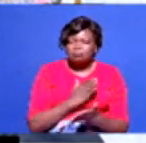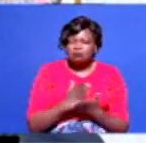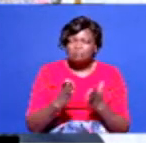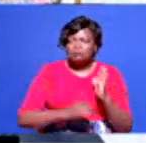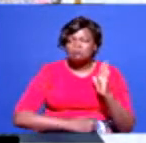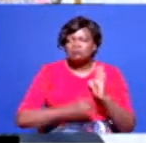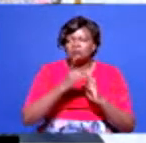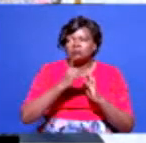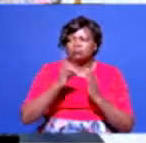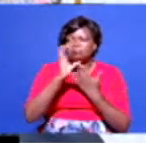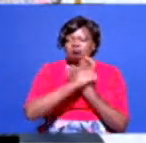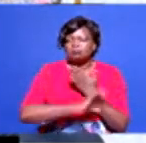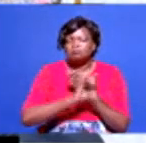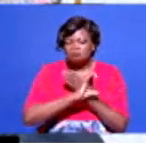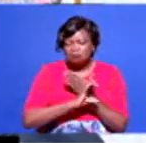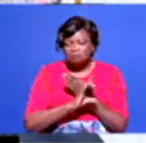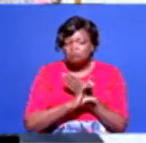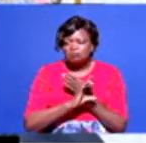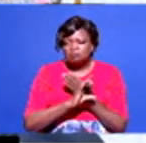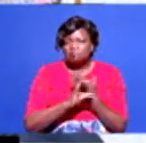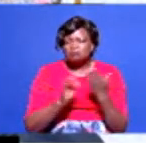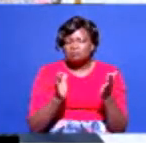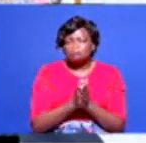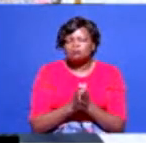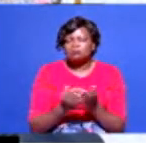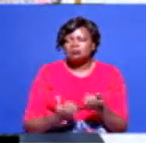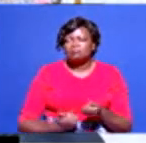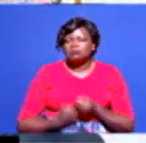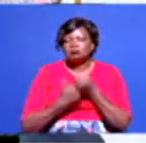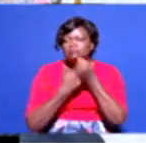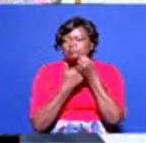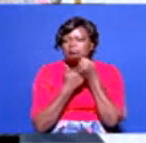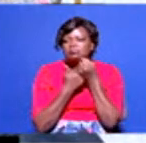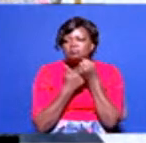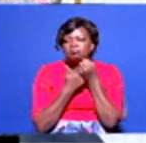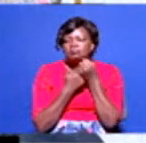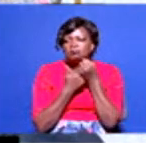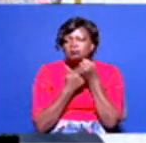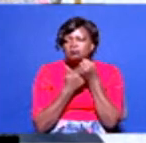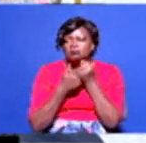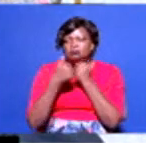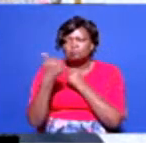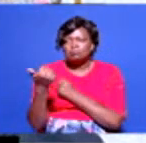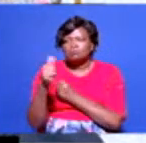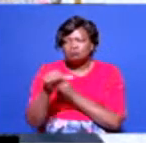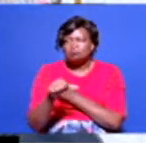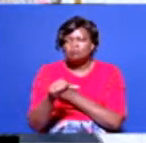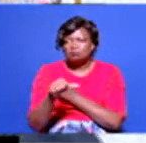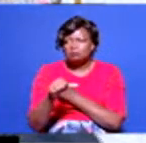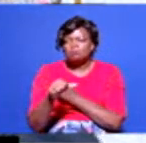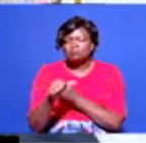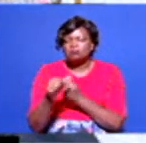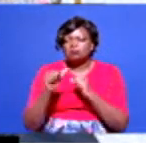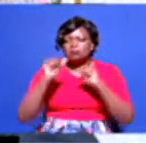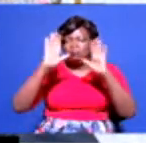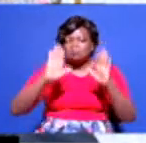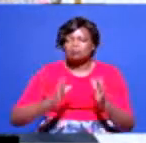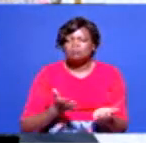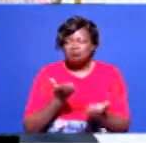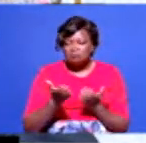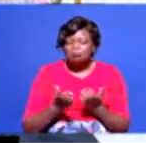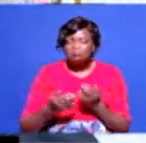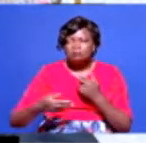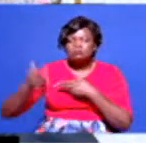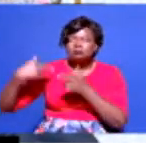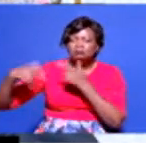country, and really supporting the other essential services in history, the